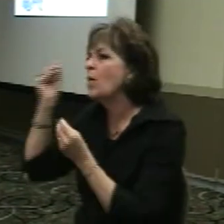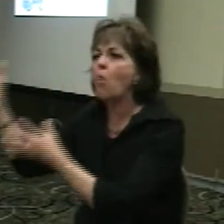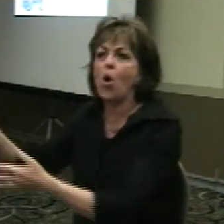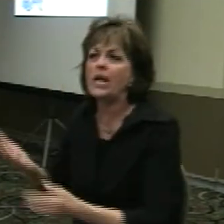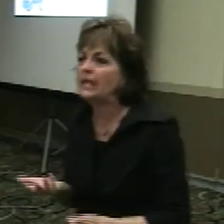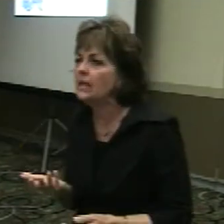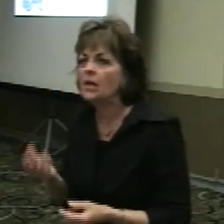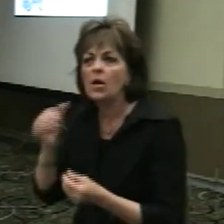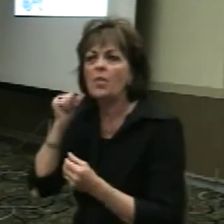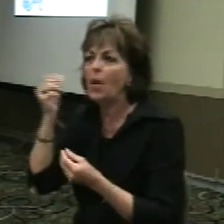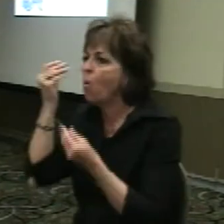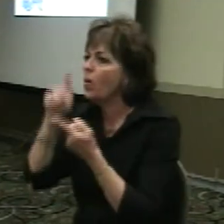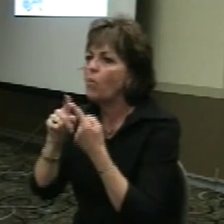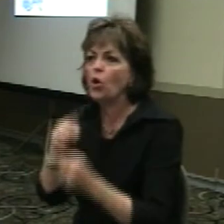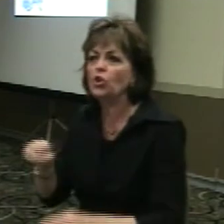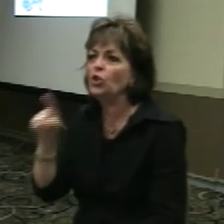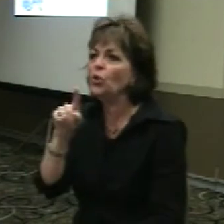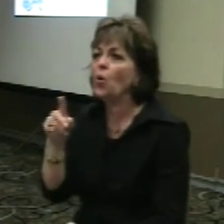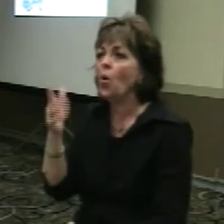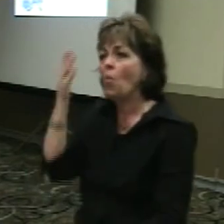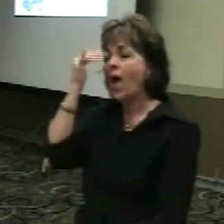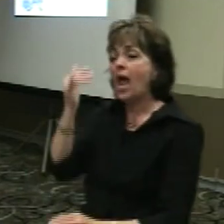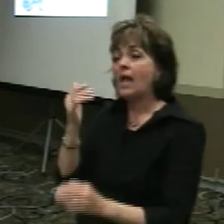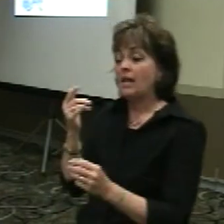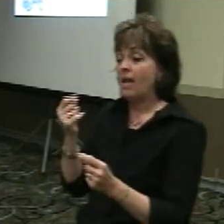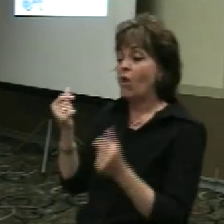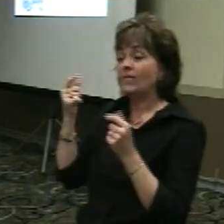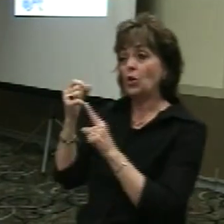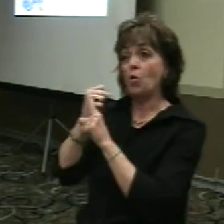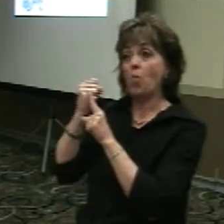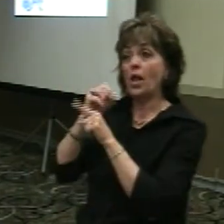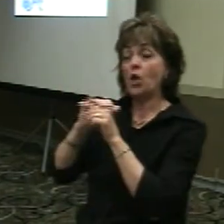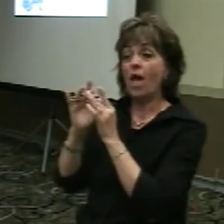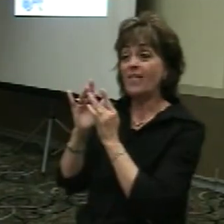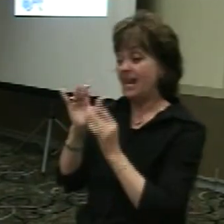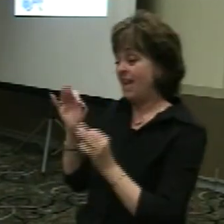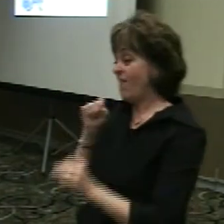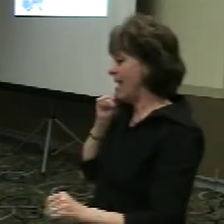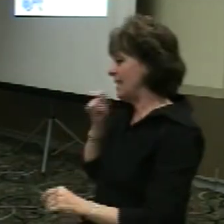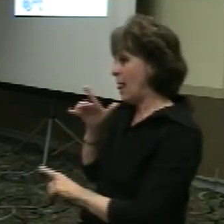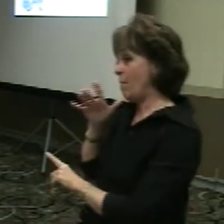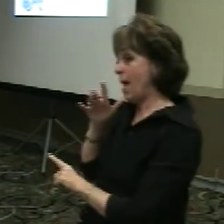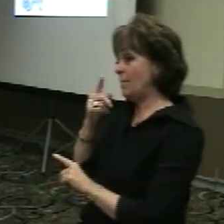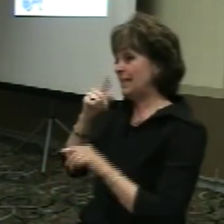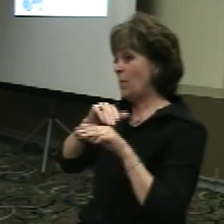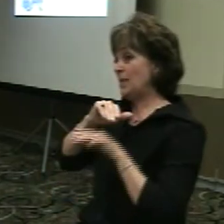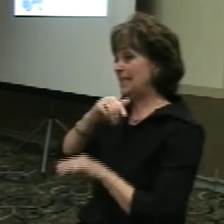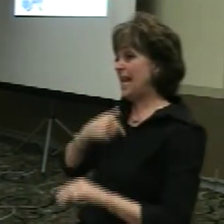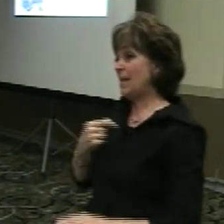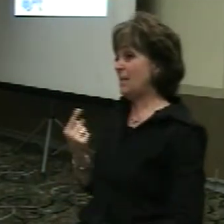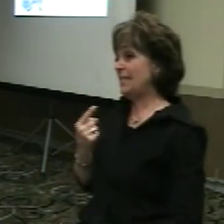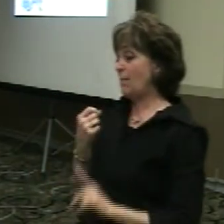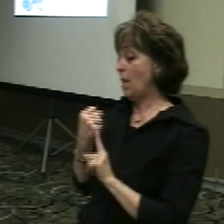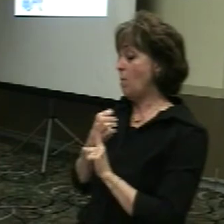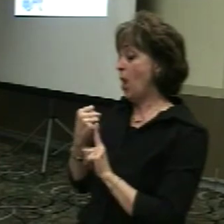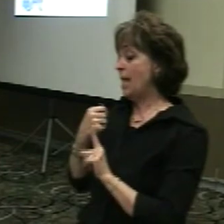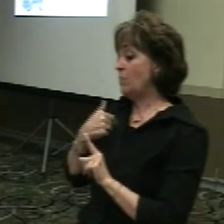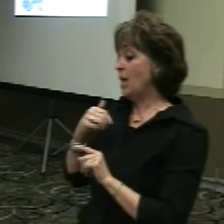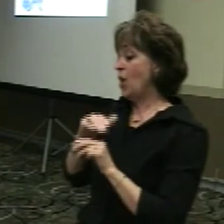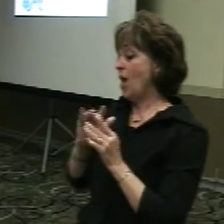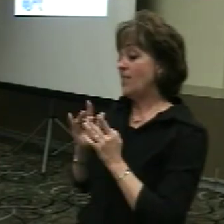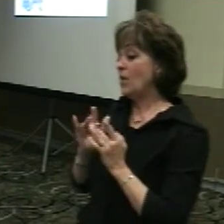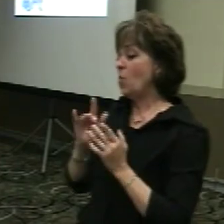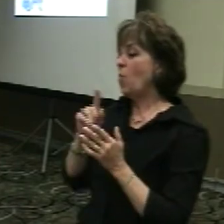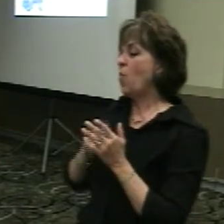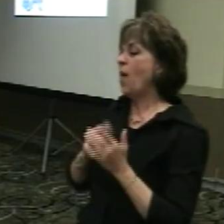to you. Why? Because if all of a sudden you're being bullied on the internet, if I go tell mom somebody is sending me something and bullying me on the internet, what